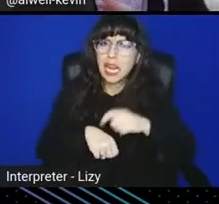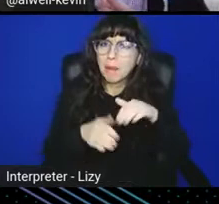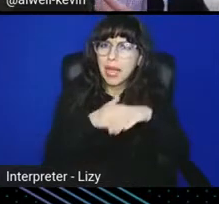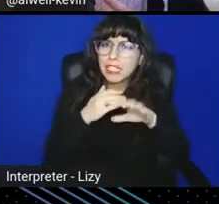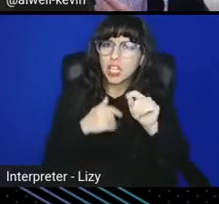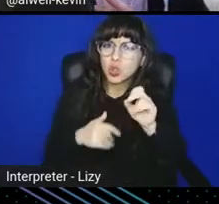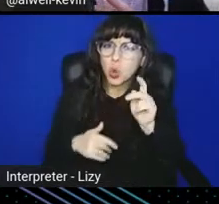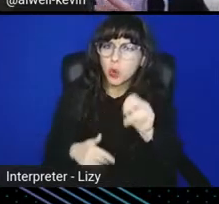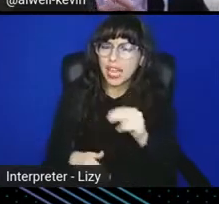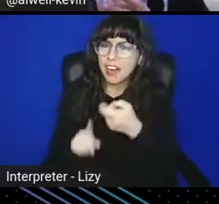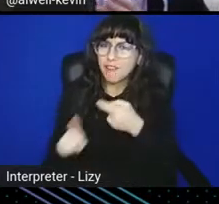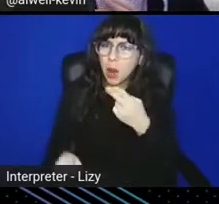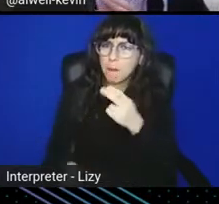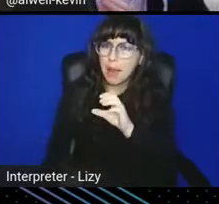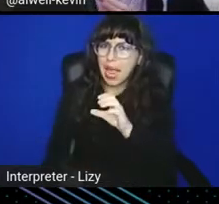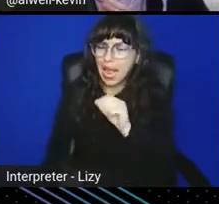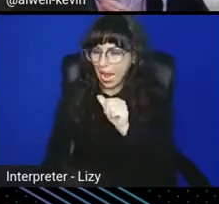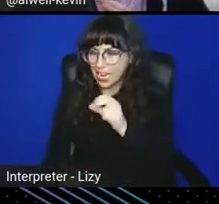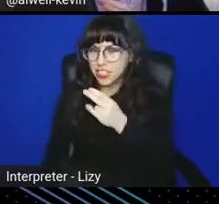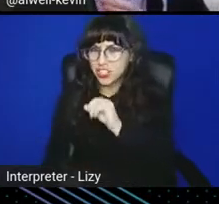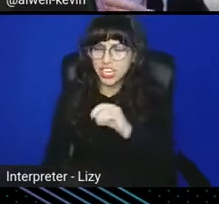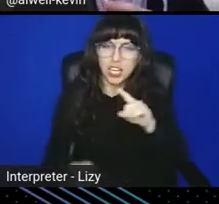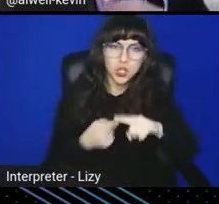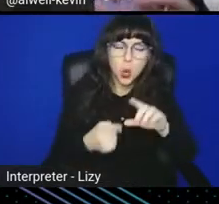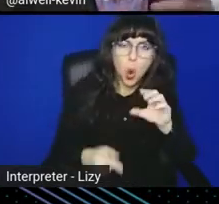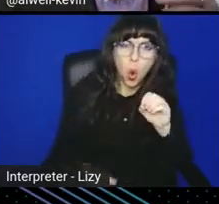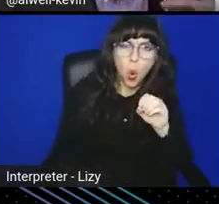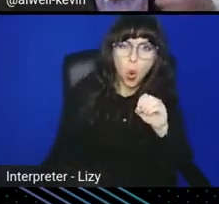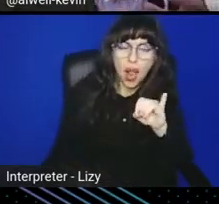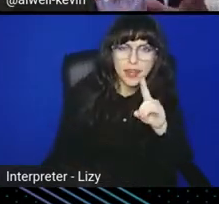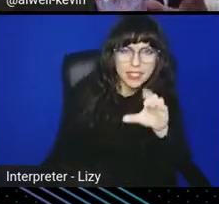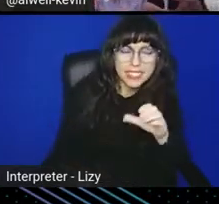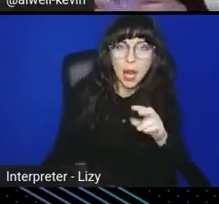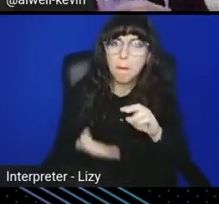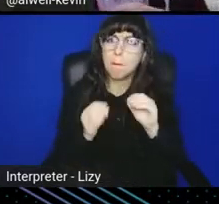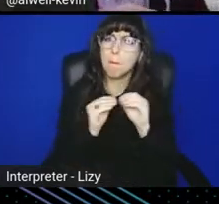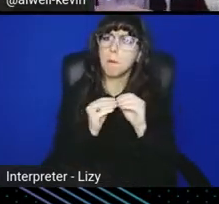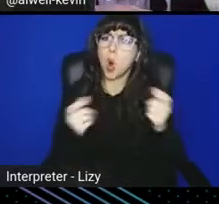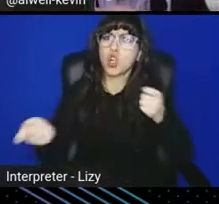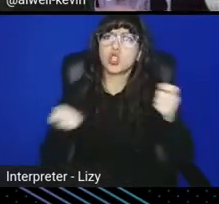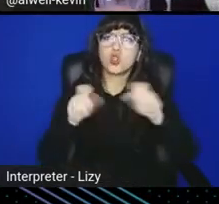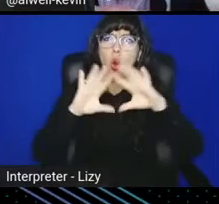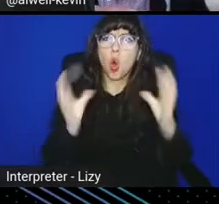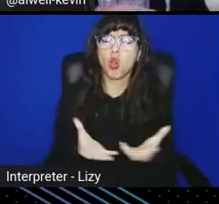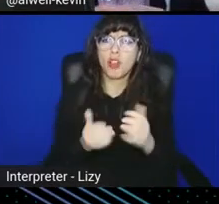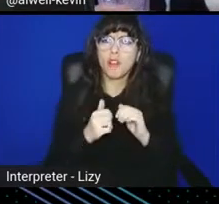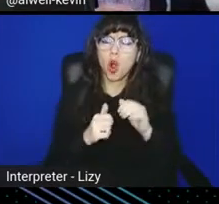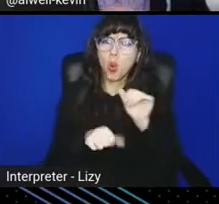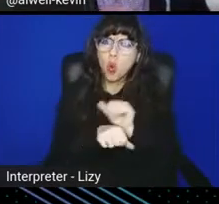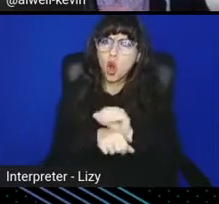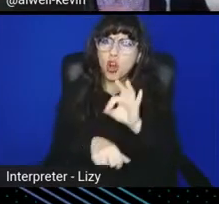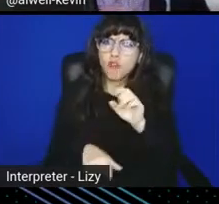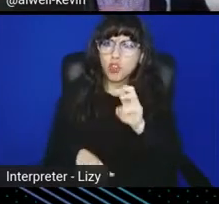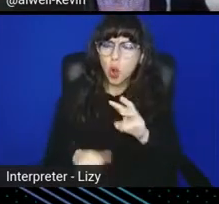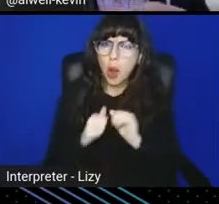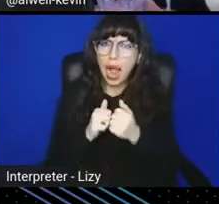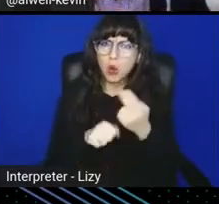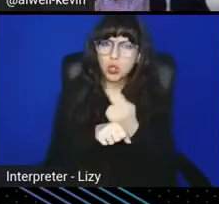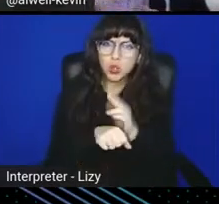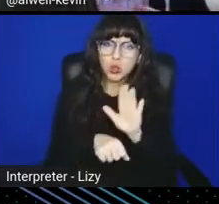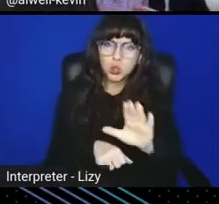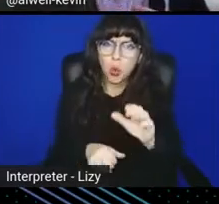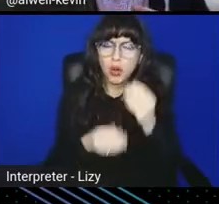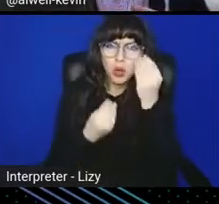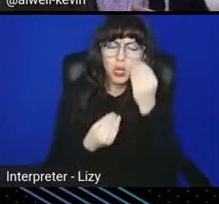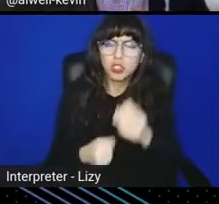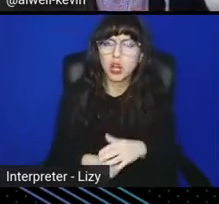Hashi through OIDC. And so you'll have more granular control over how those workflows can use your credentials. It'll use your